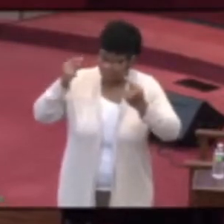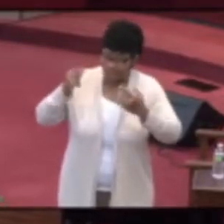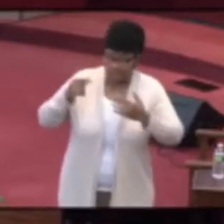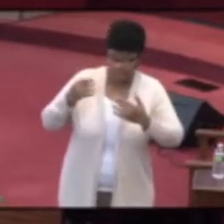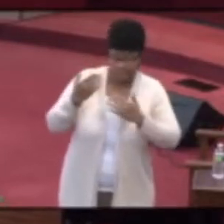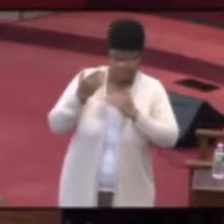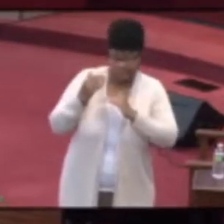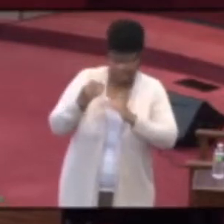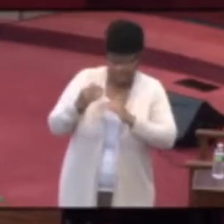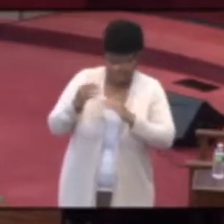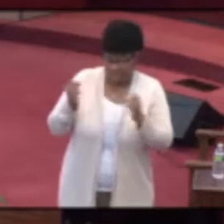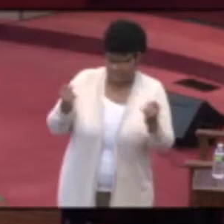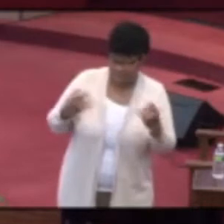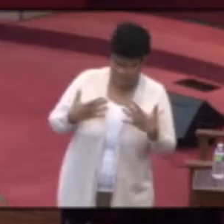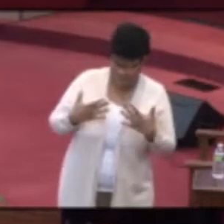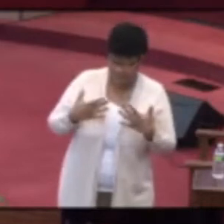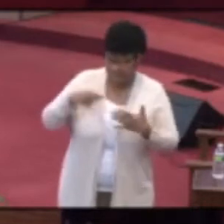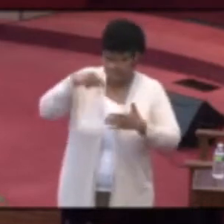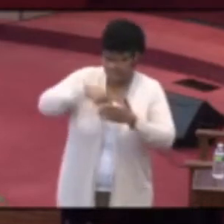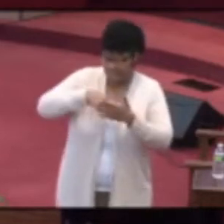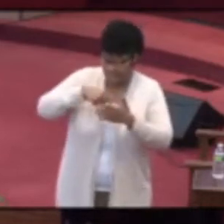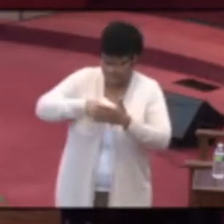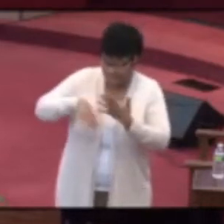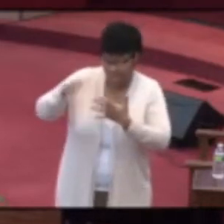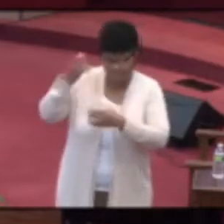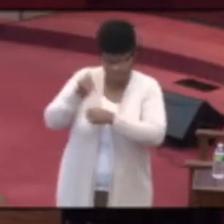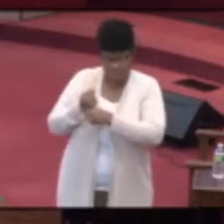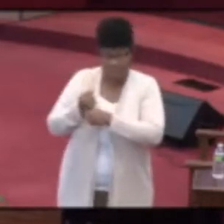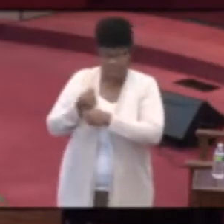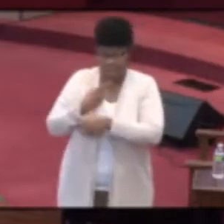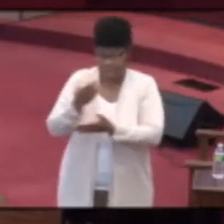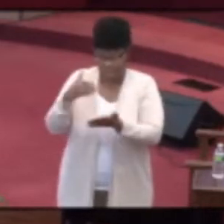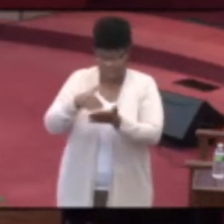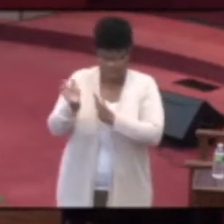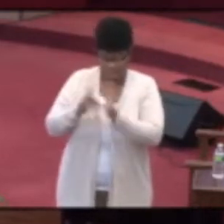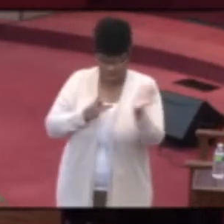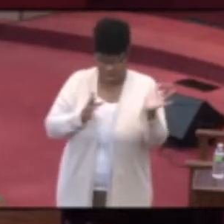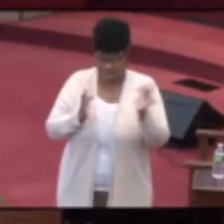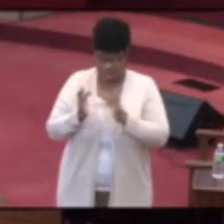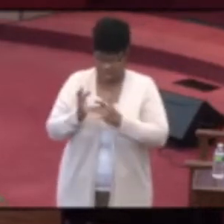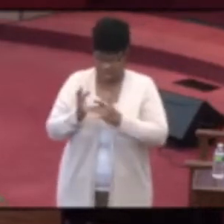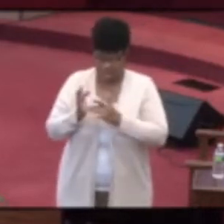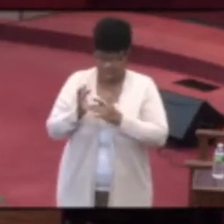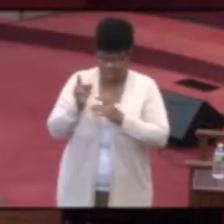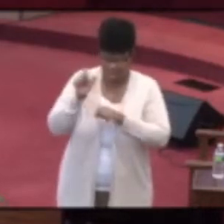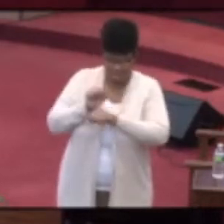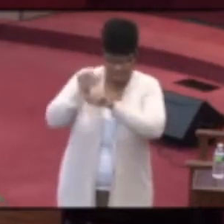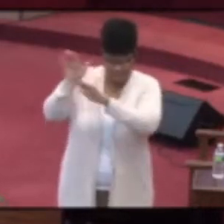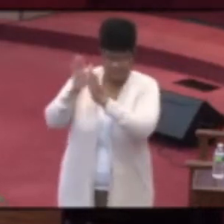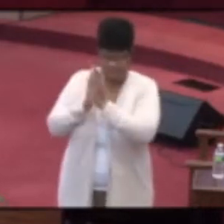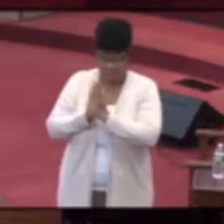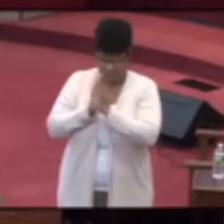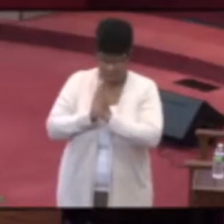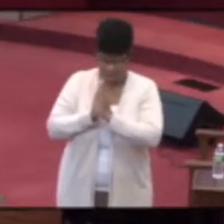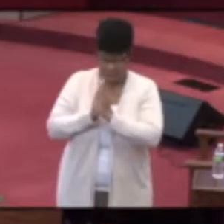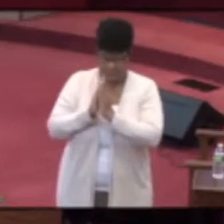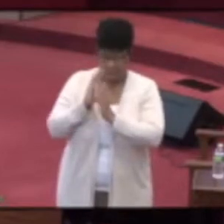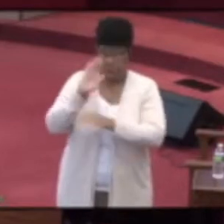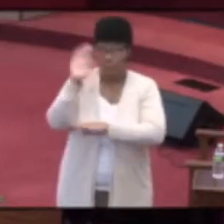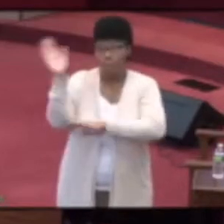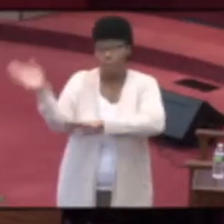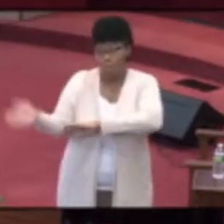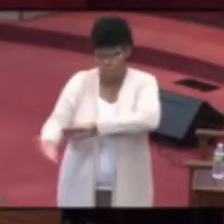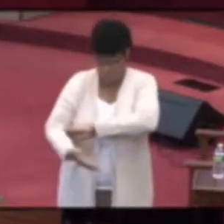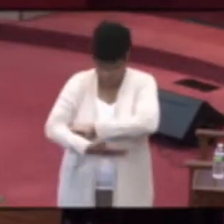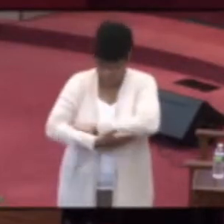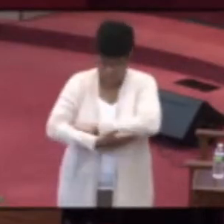the admissions of deep trust. I repeat it again, Jesus was on the mountain praying